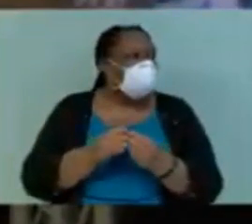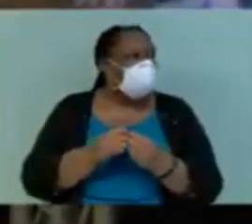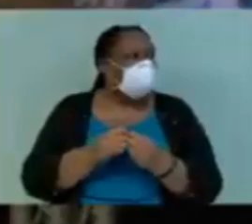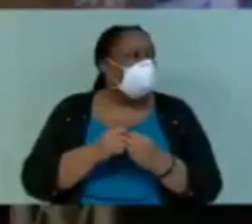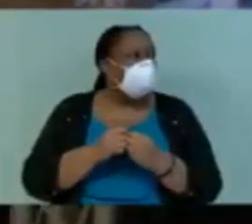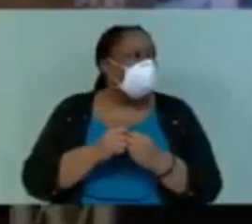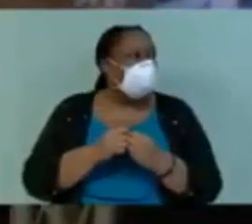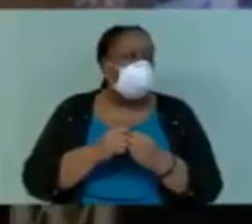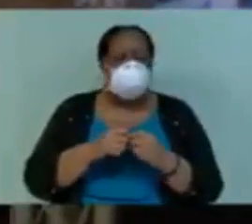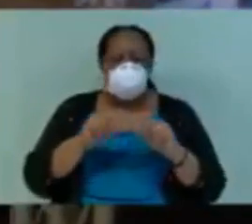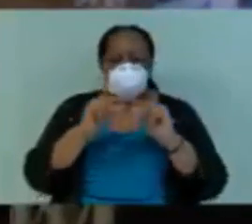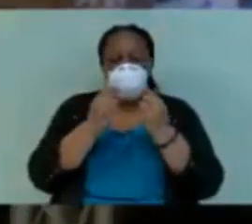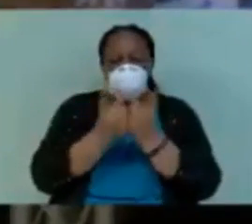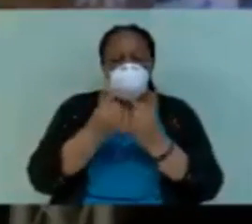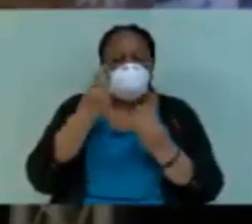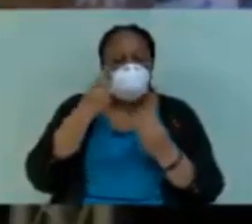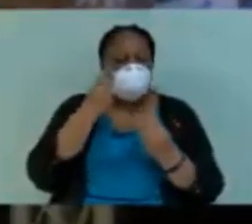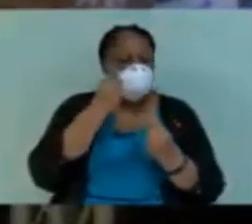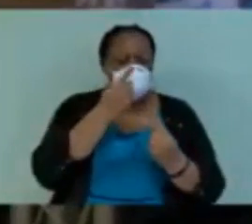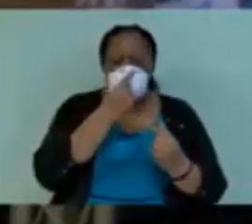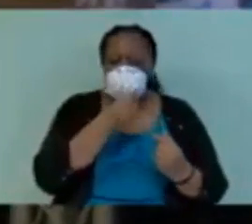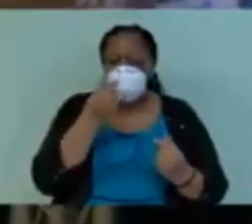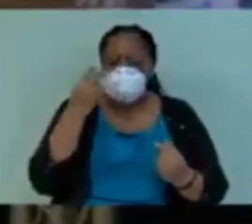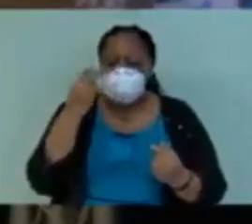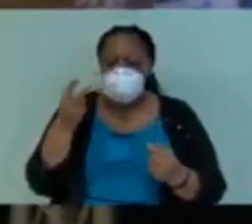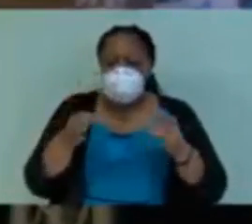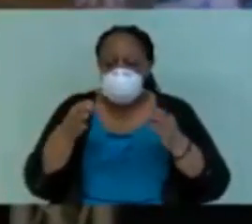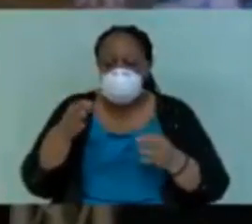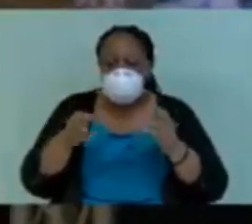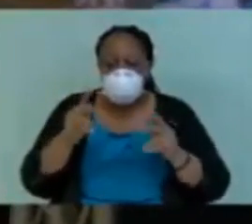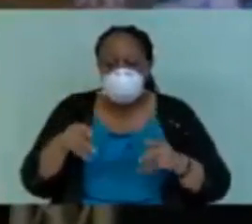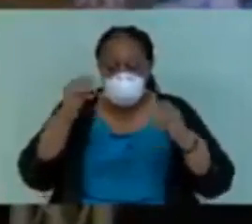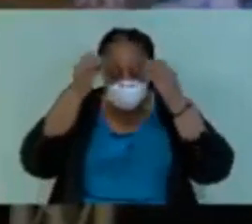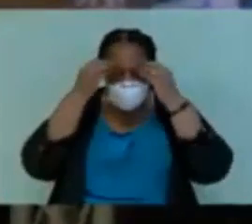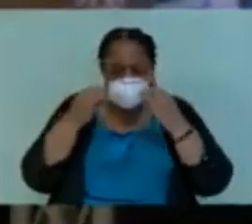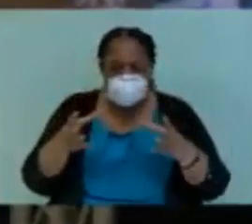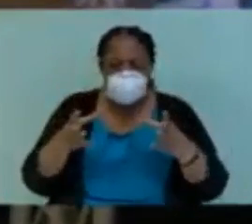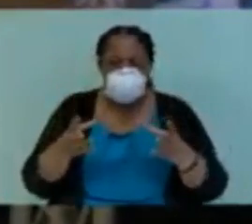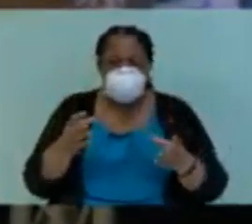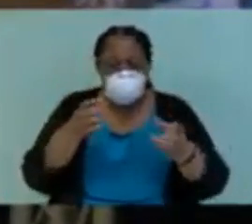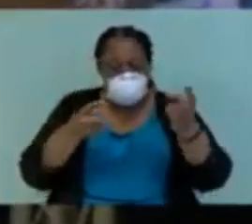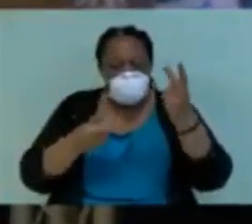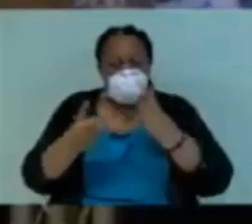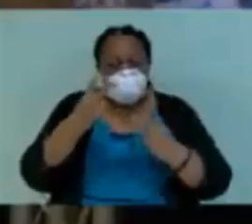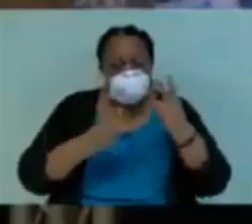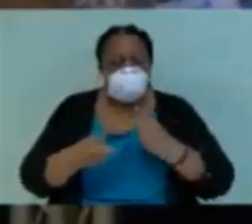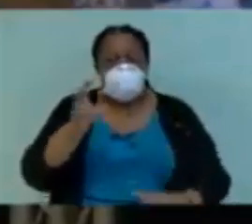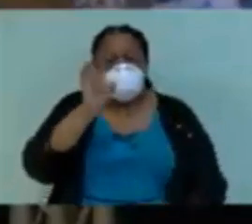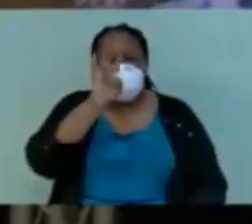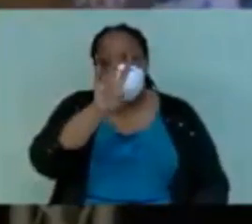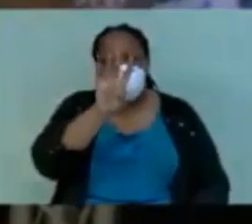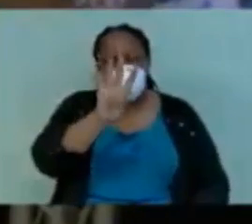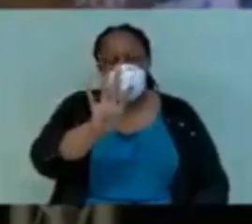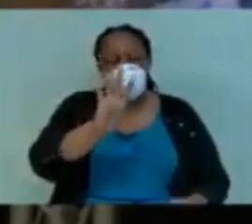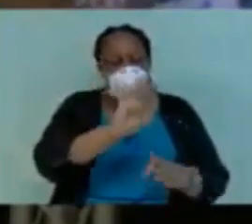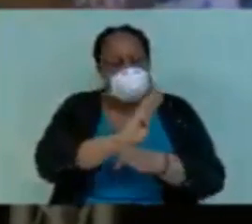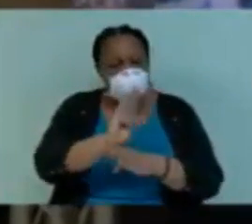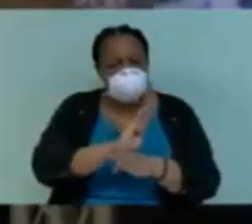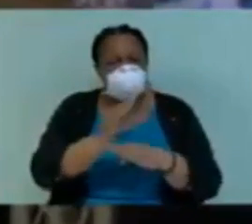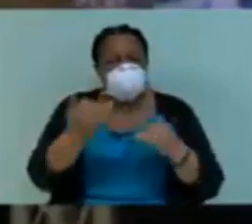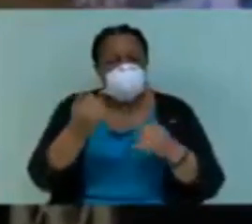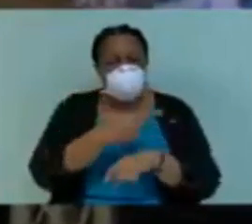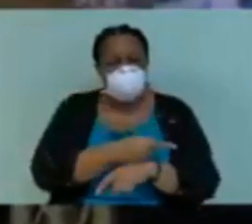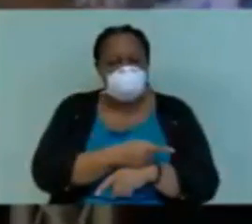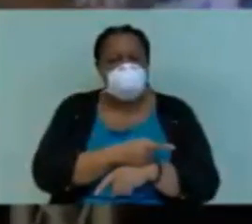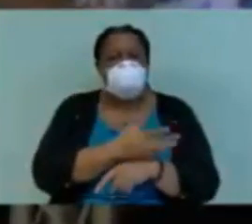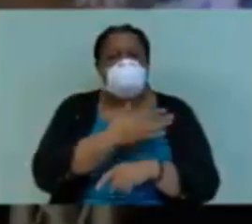hours. 1, seeking general information. And 3, on social welfare assistance. The